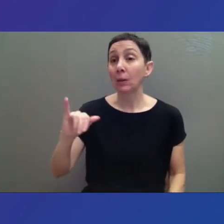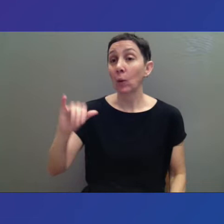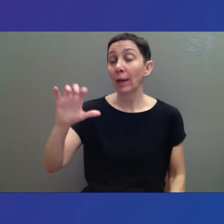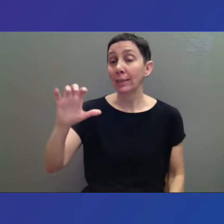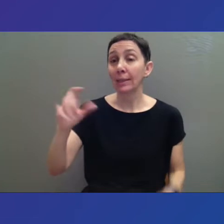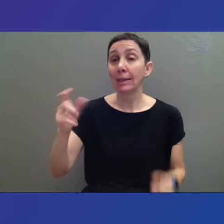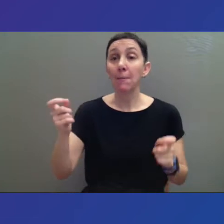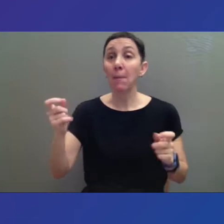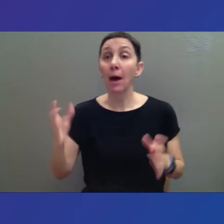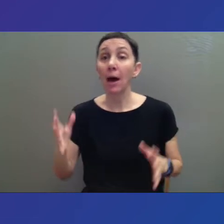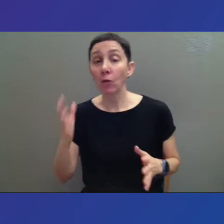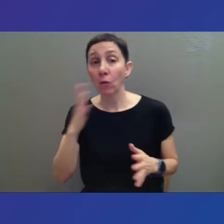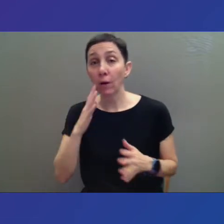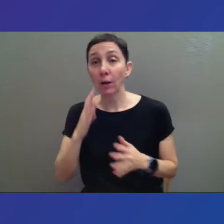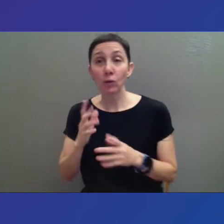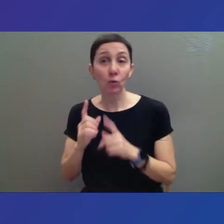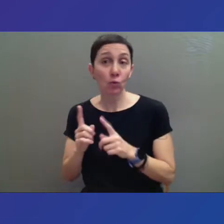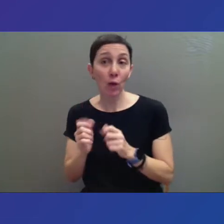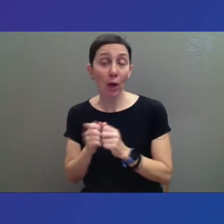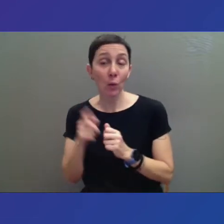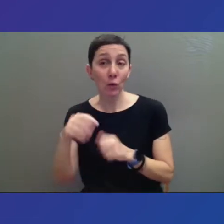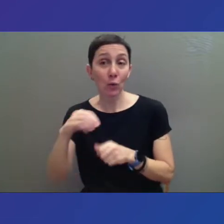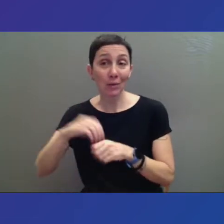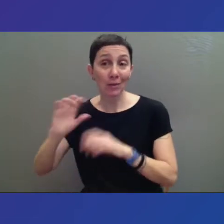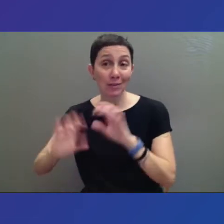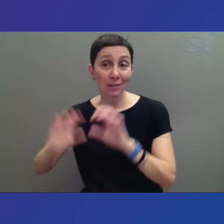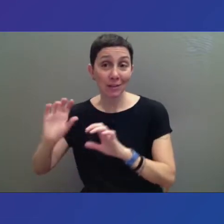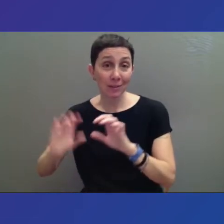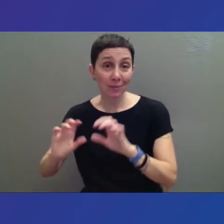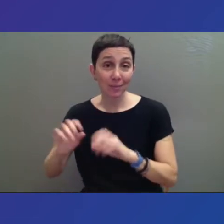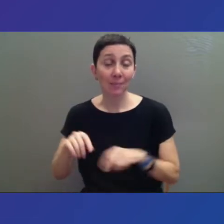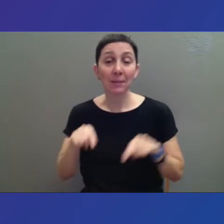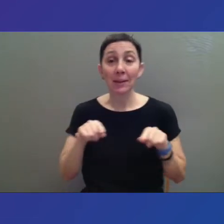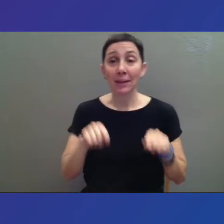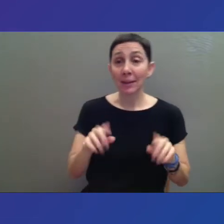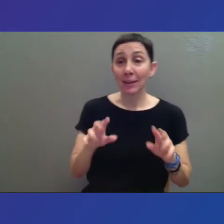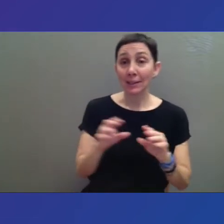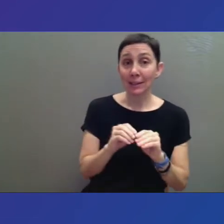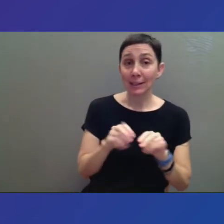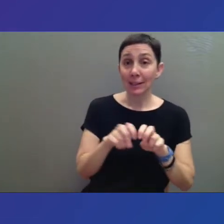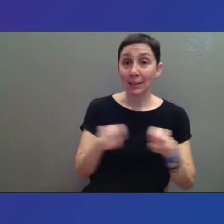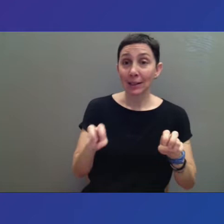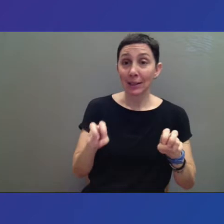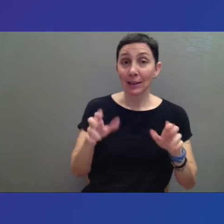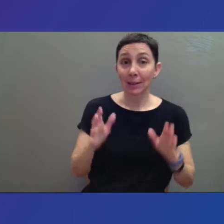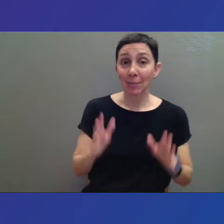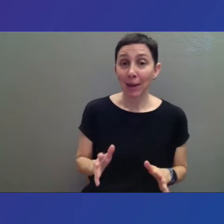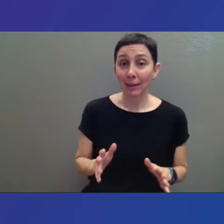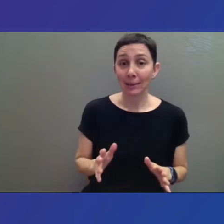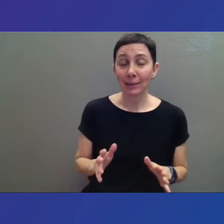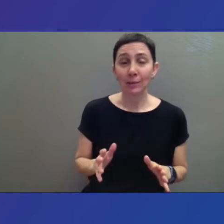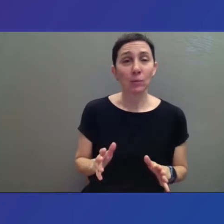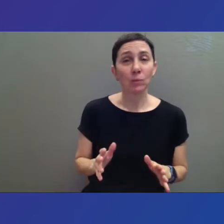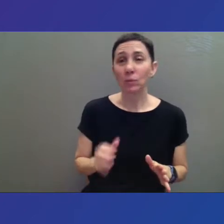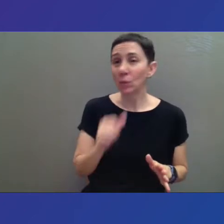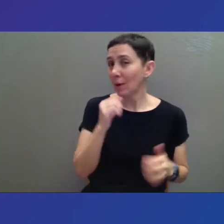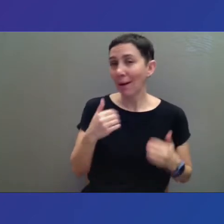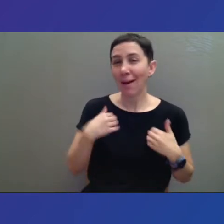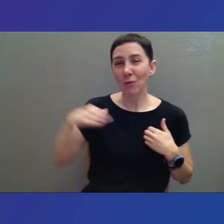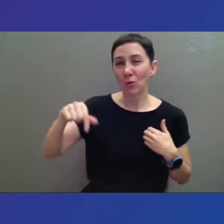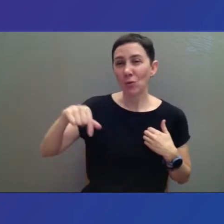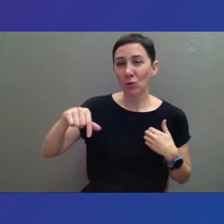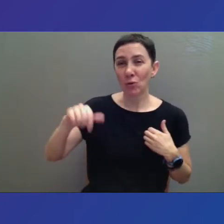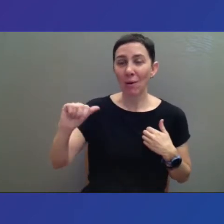be interacting with you there. For this session, the panelists have decided to not hold a Q&A to ensure a presence